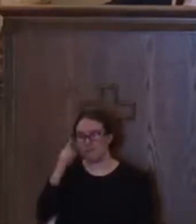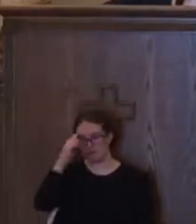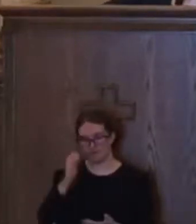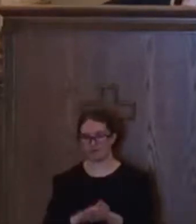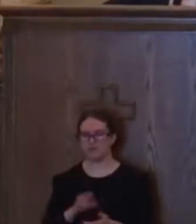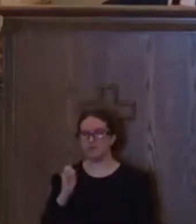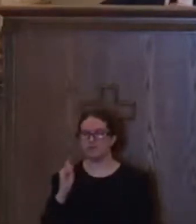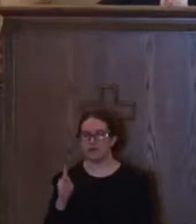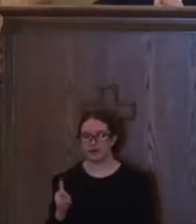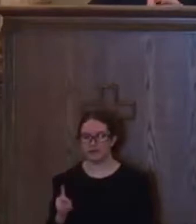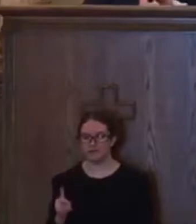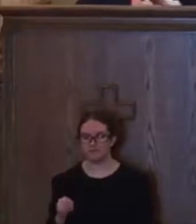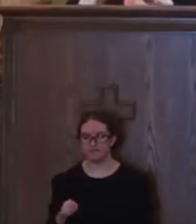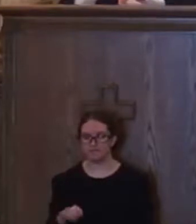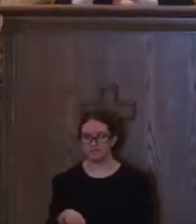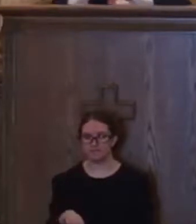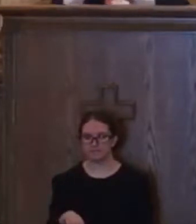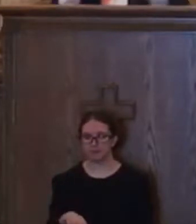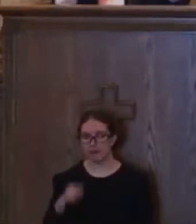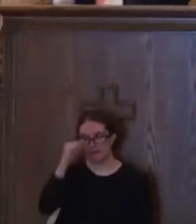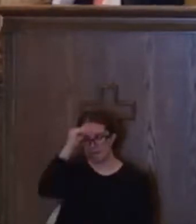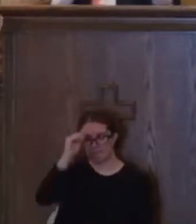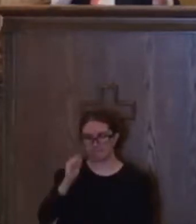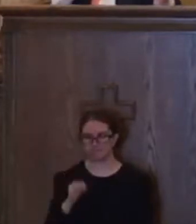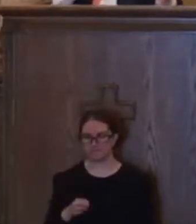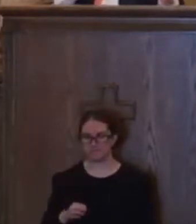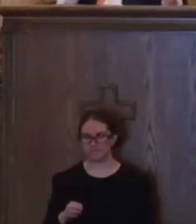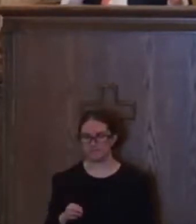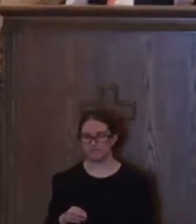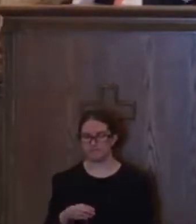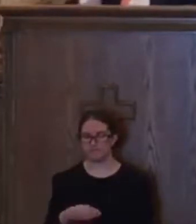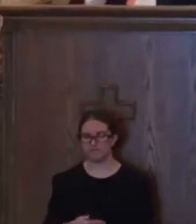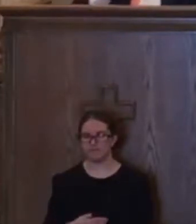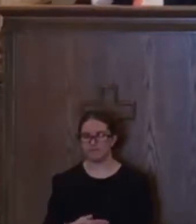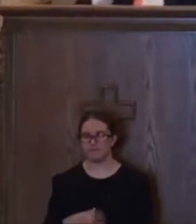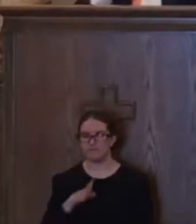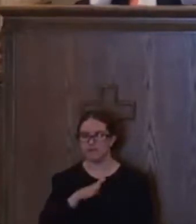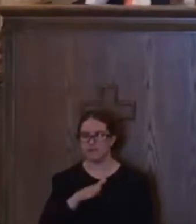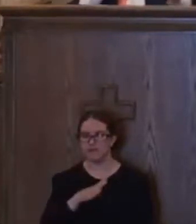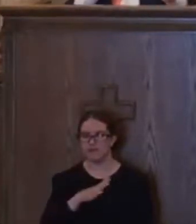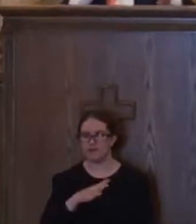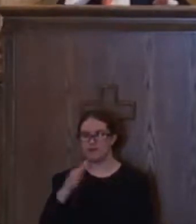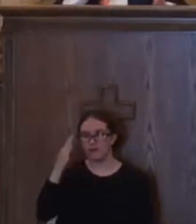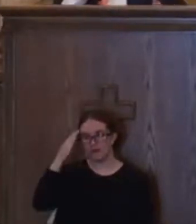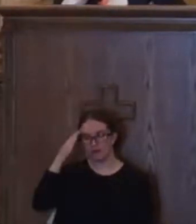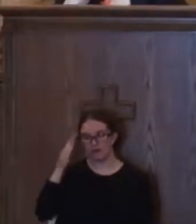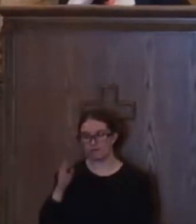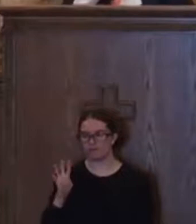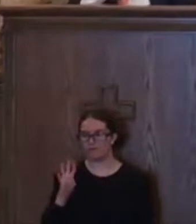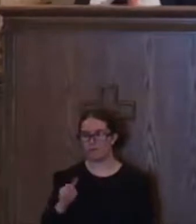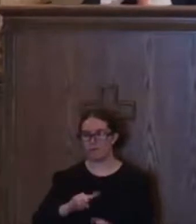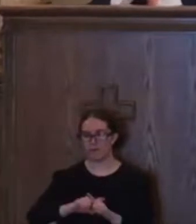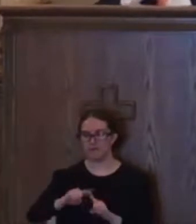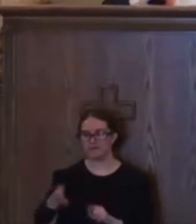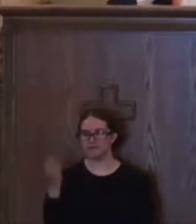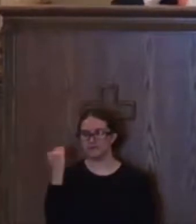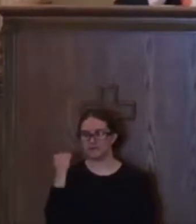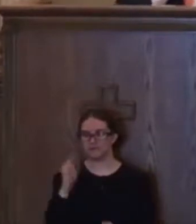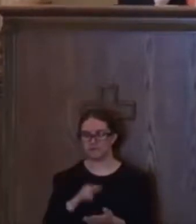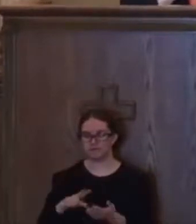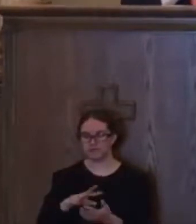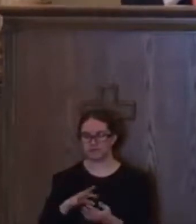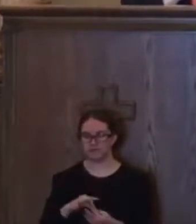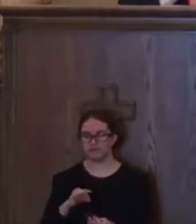okay. But I'm telling you that that man that I know 4 months ago when he got the Holy Ghost, he was a